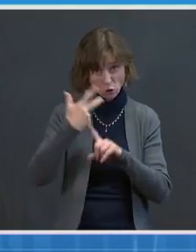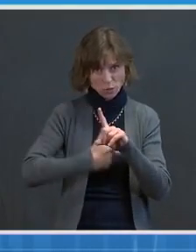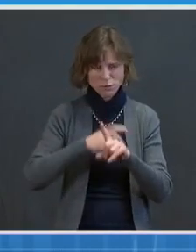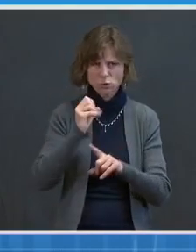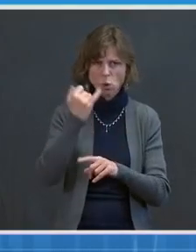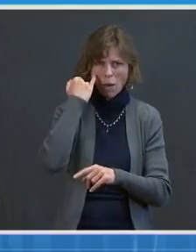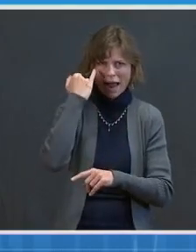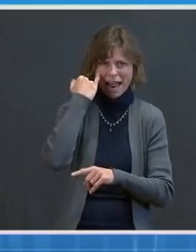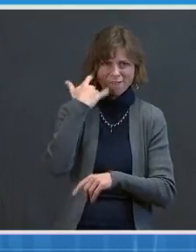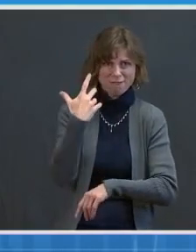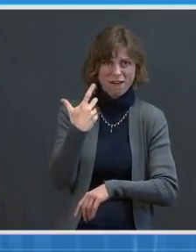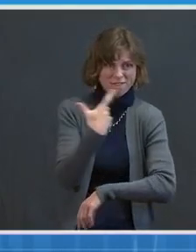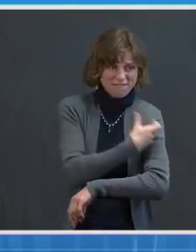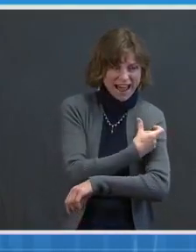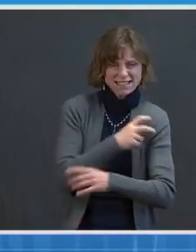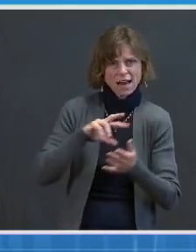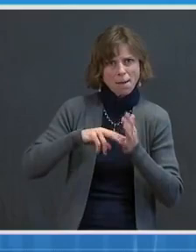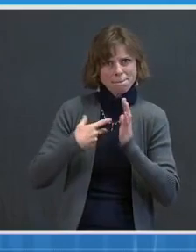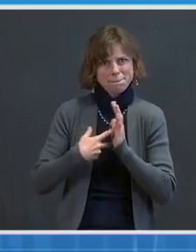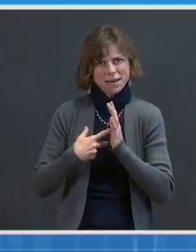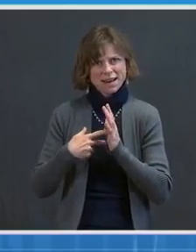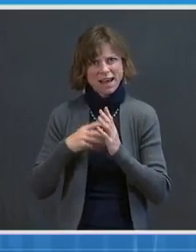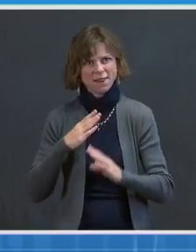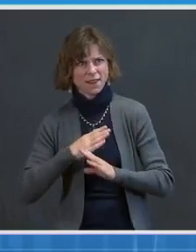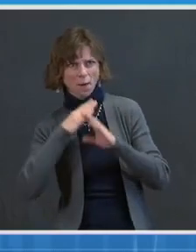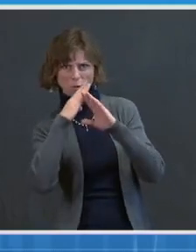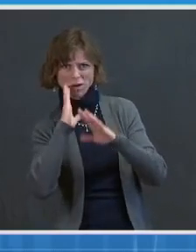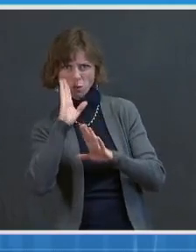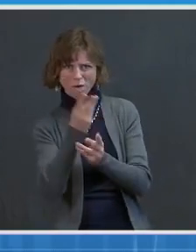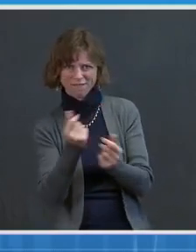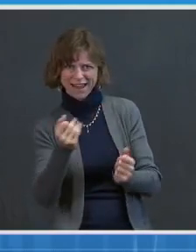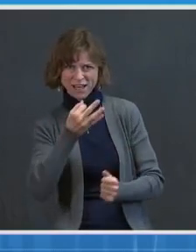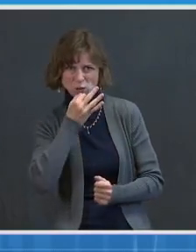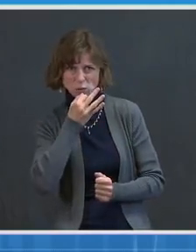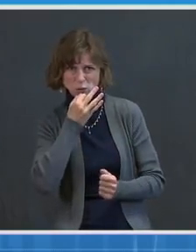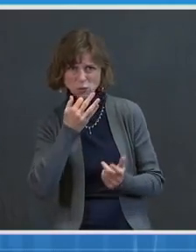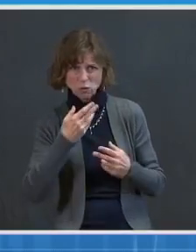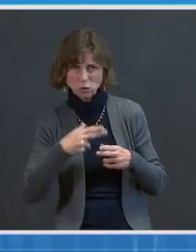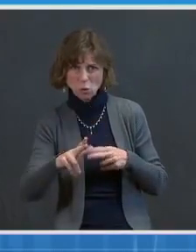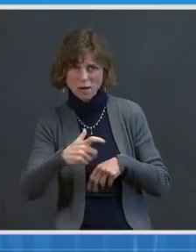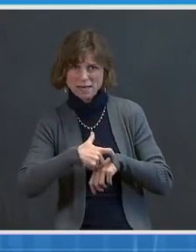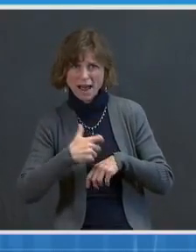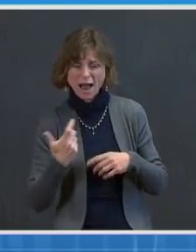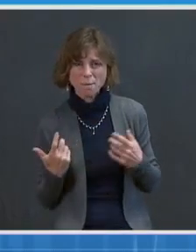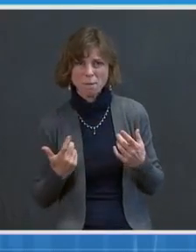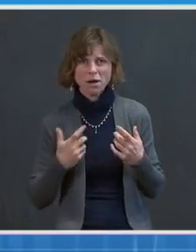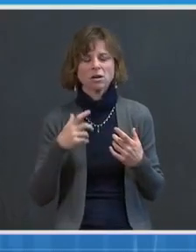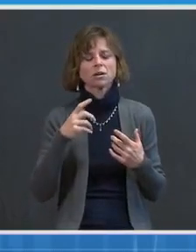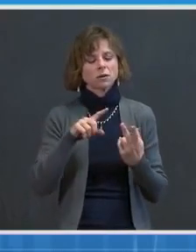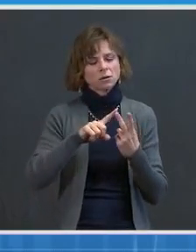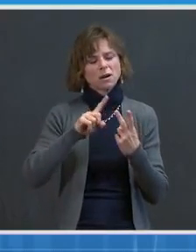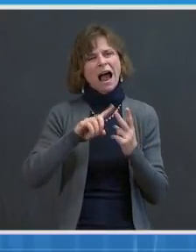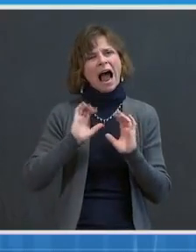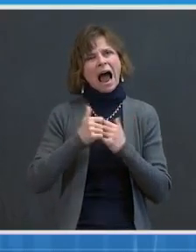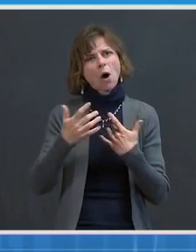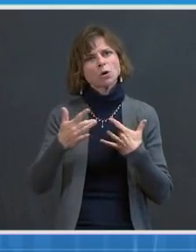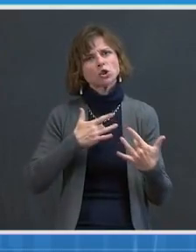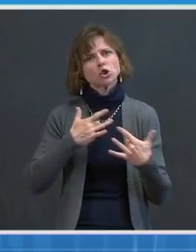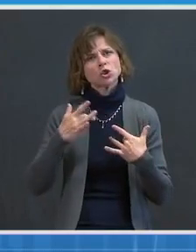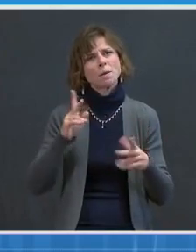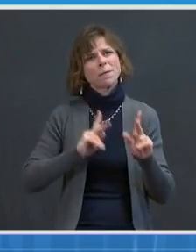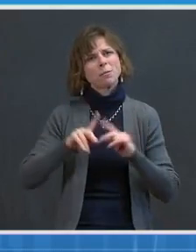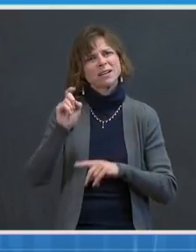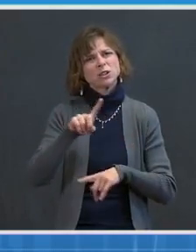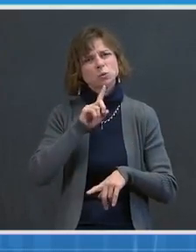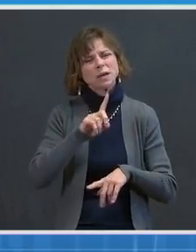fade in such a short period of time? And then the second question is how concerned people should be about breakthrough infections.